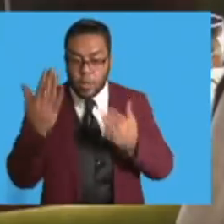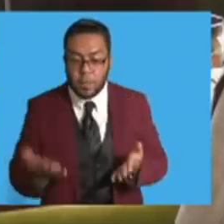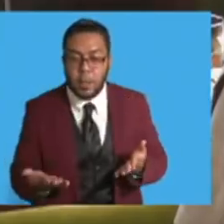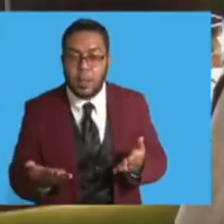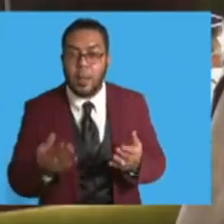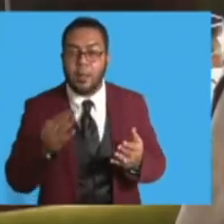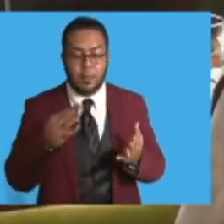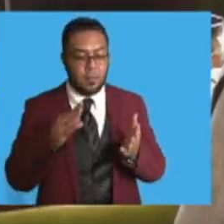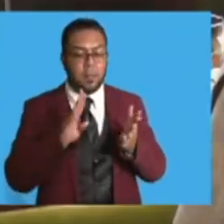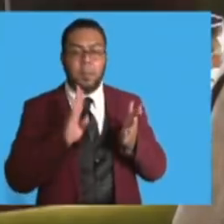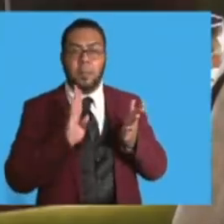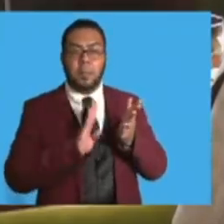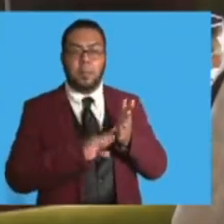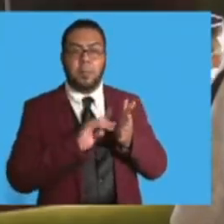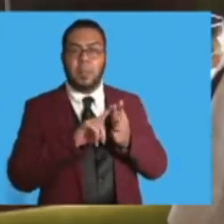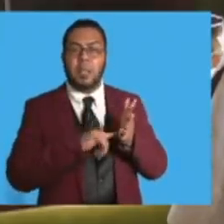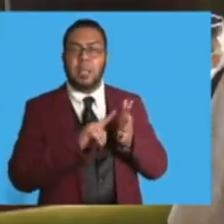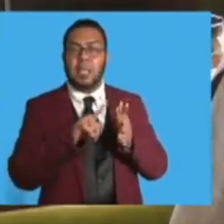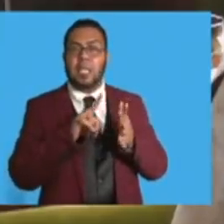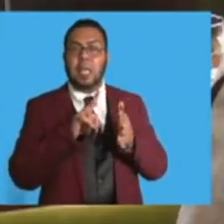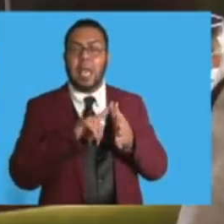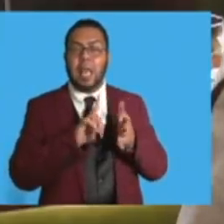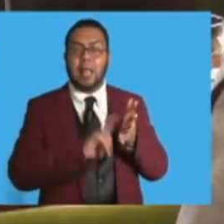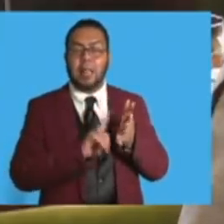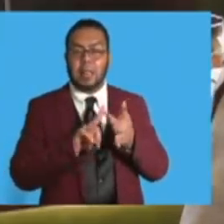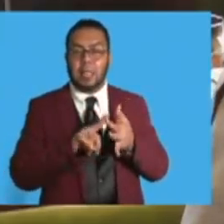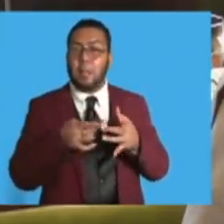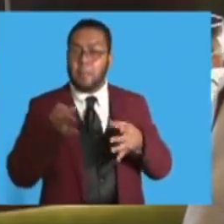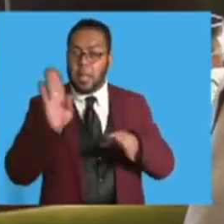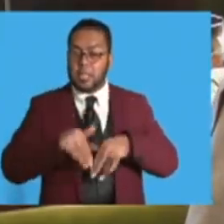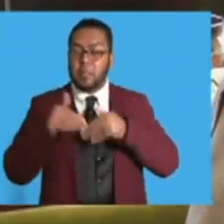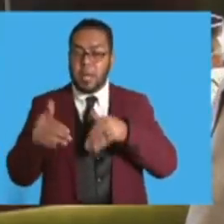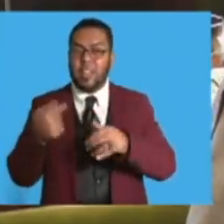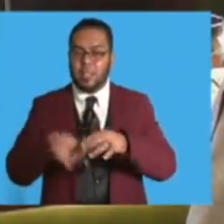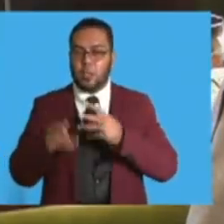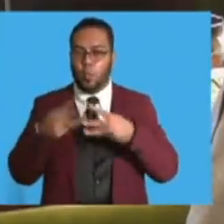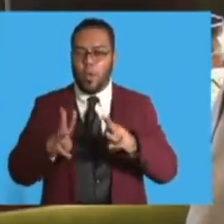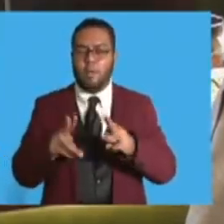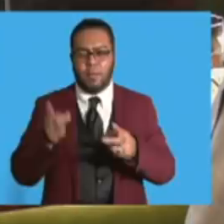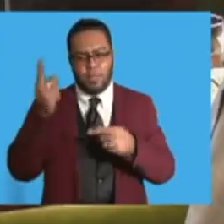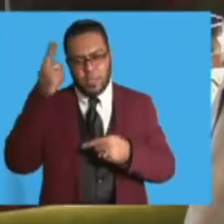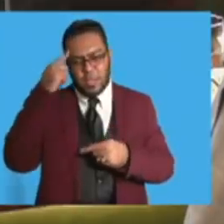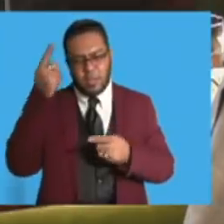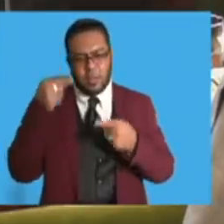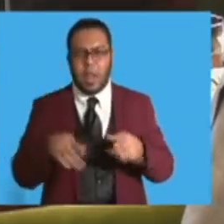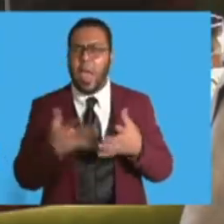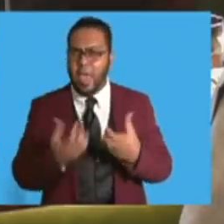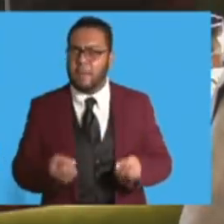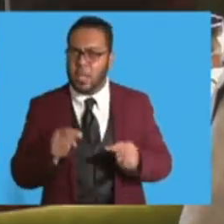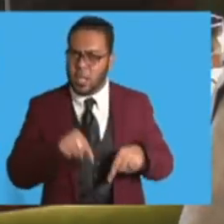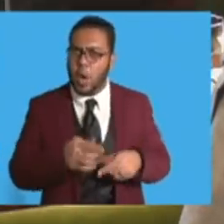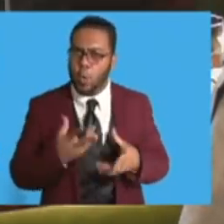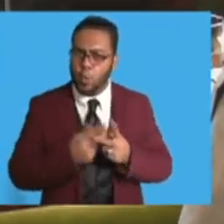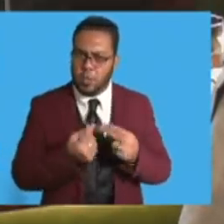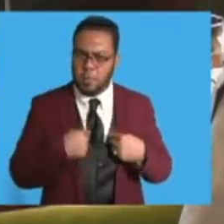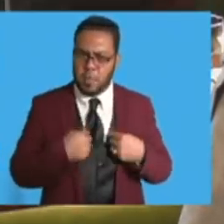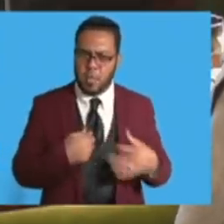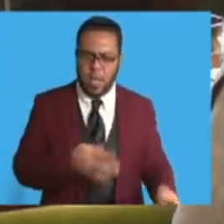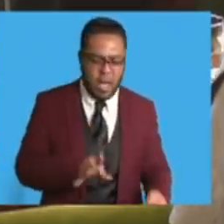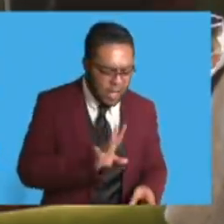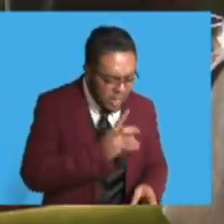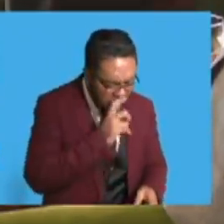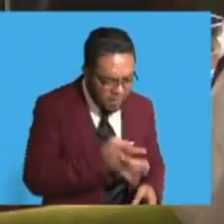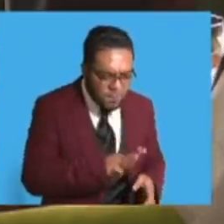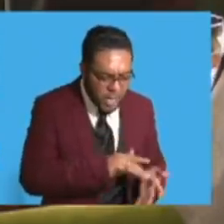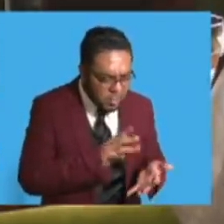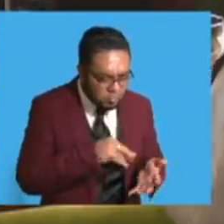fact, very much participated in this way of thinking. And I have here with me, Madam Speaker, unfortunately I can't find the